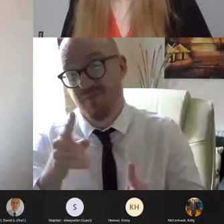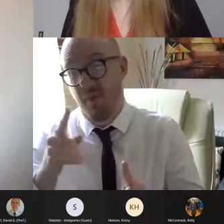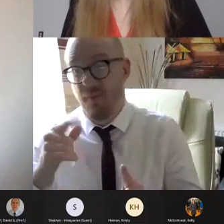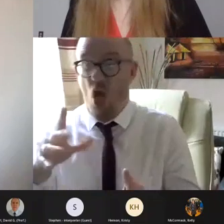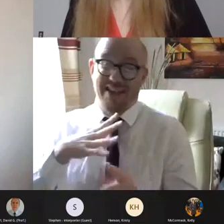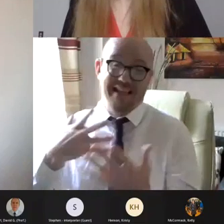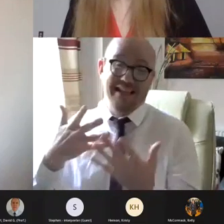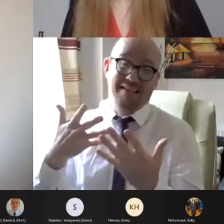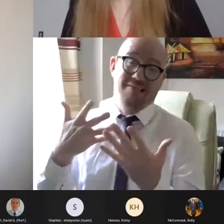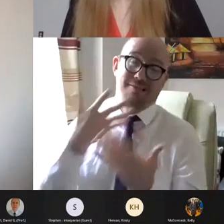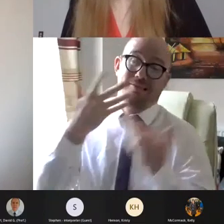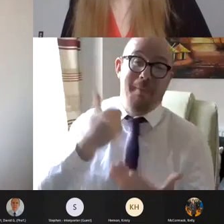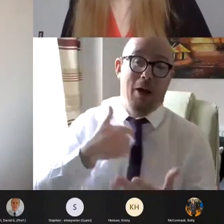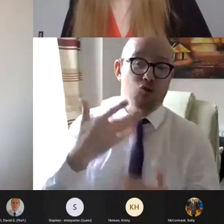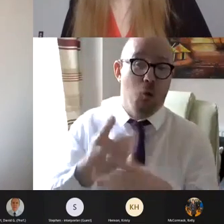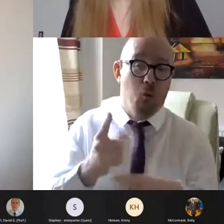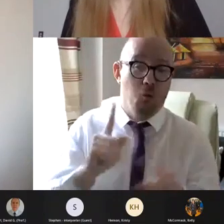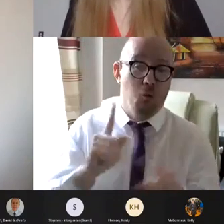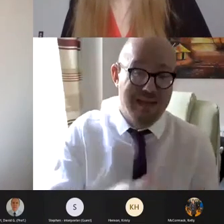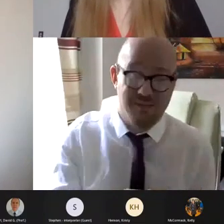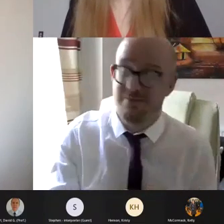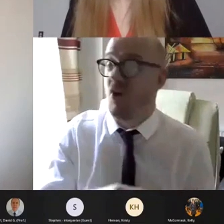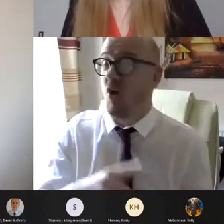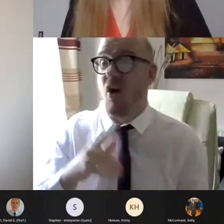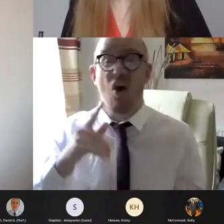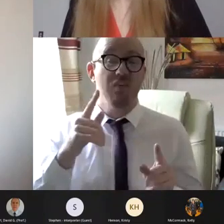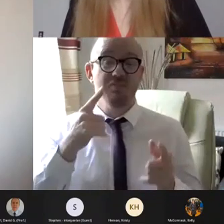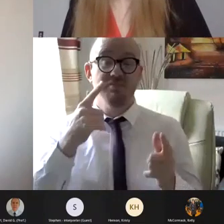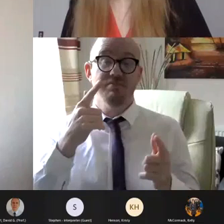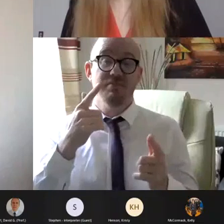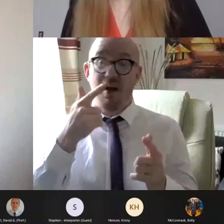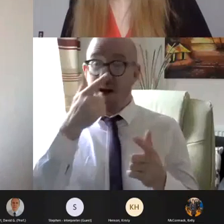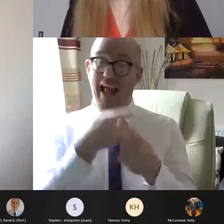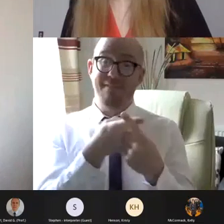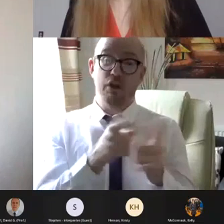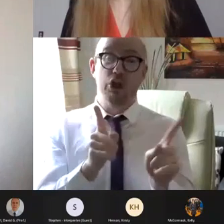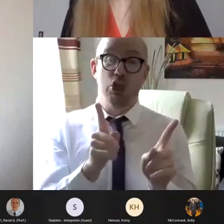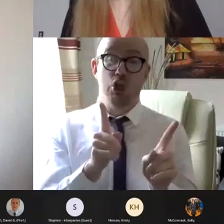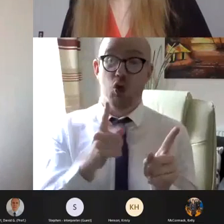Yep, I'm indeed Rob Wilks, as already introduced.